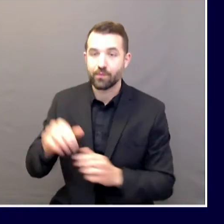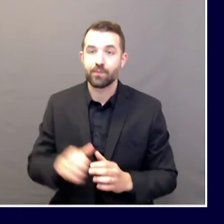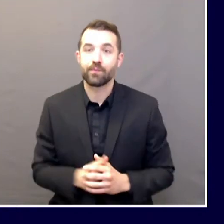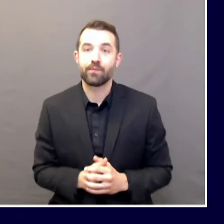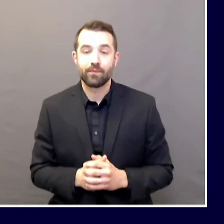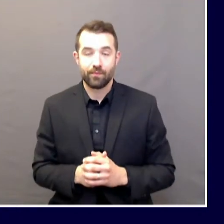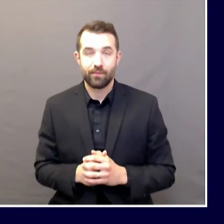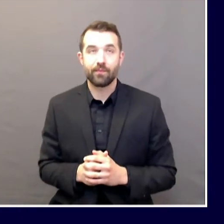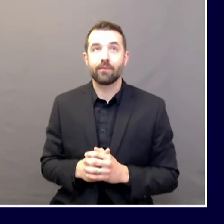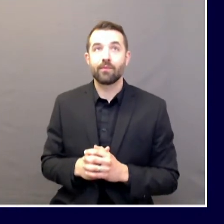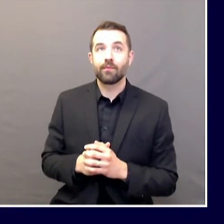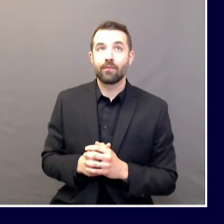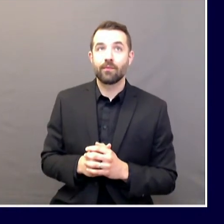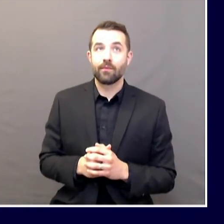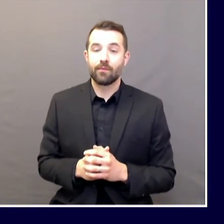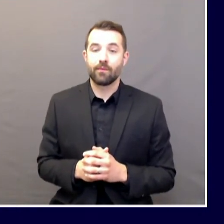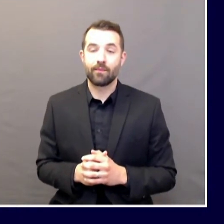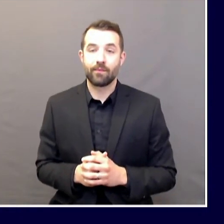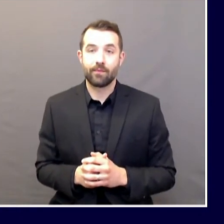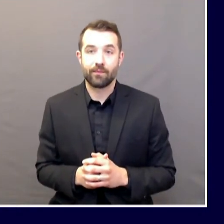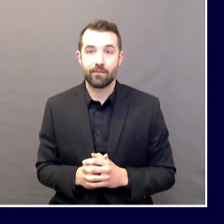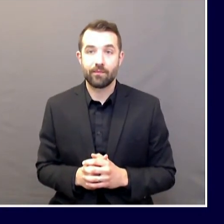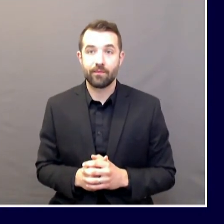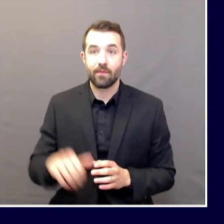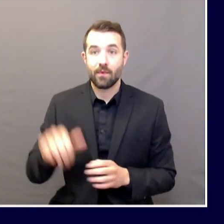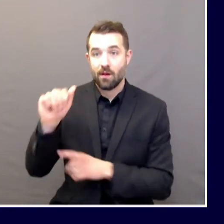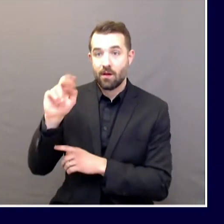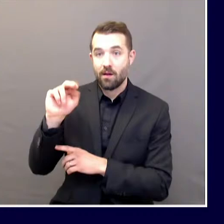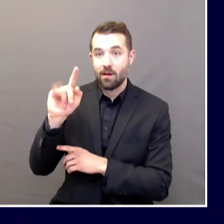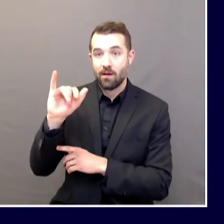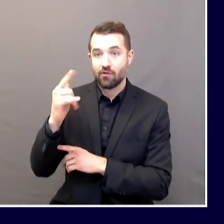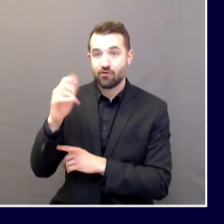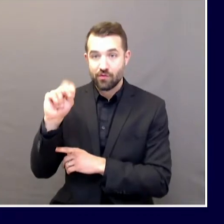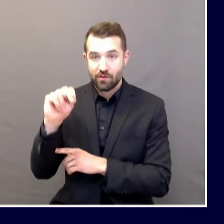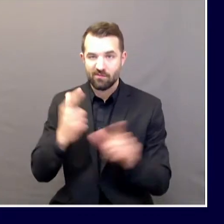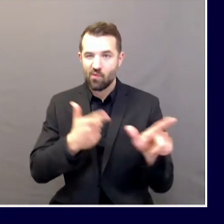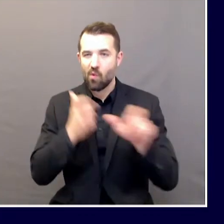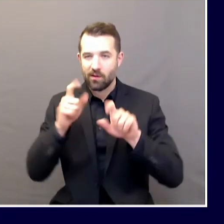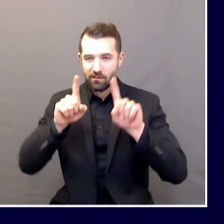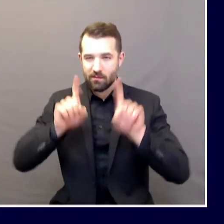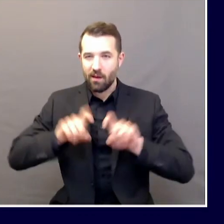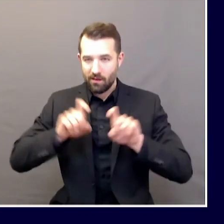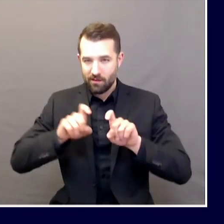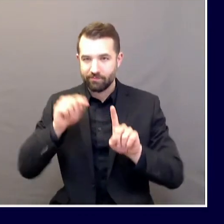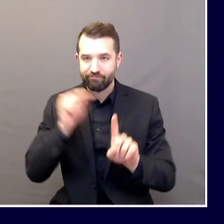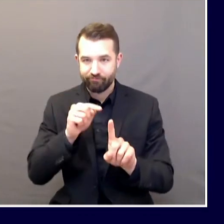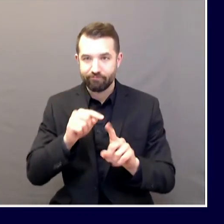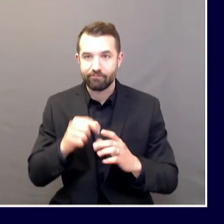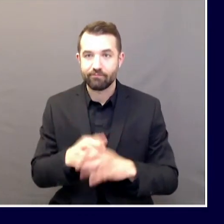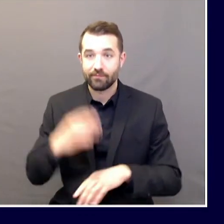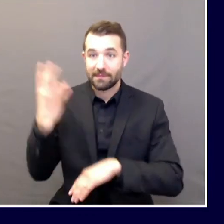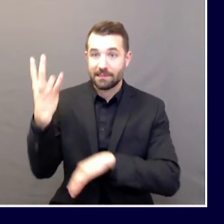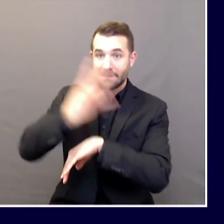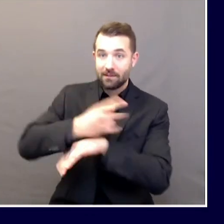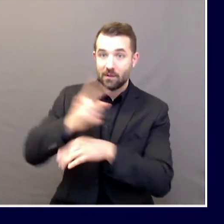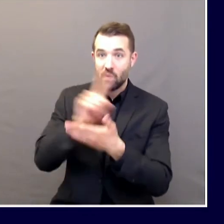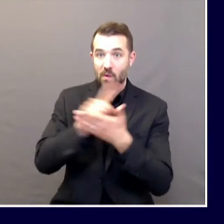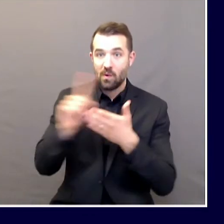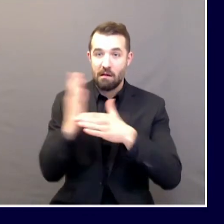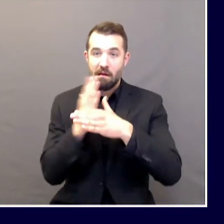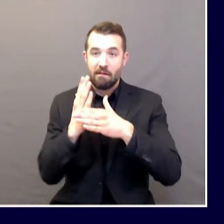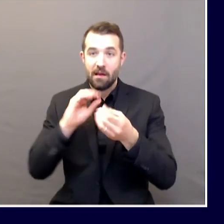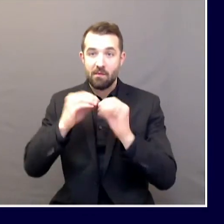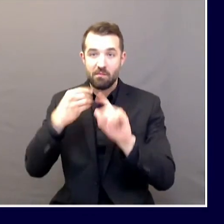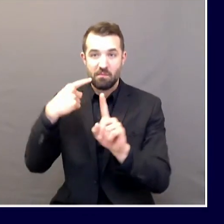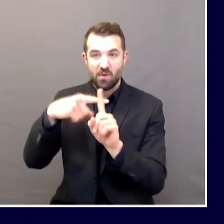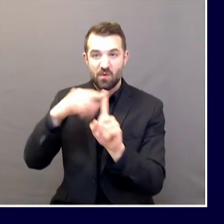people. Antigen testing, returning to antigen testing, where our 7-day positivity rate is